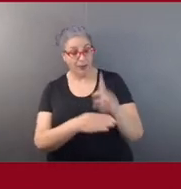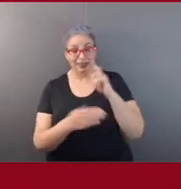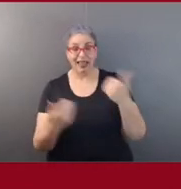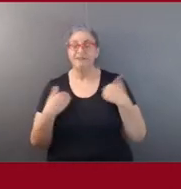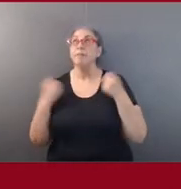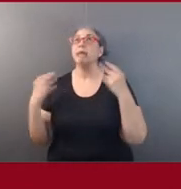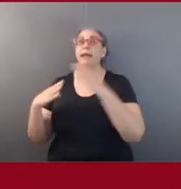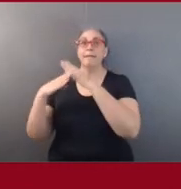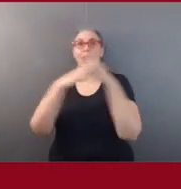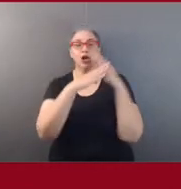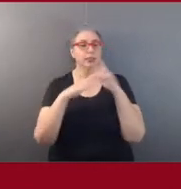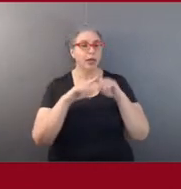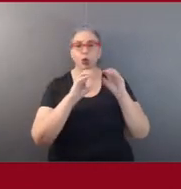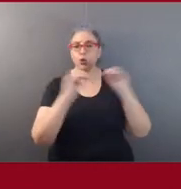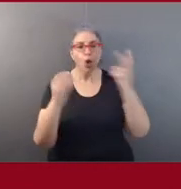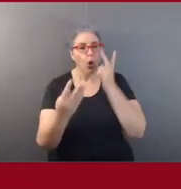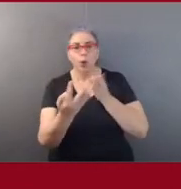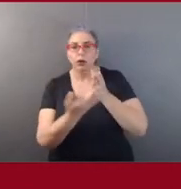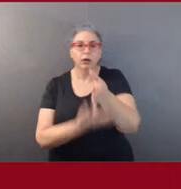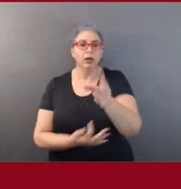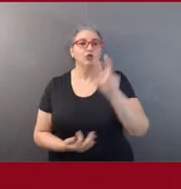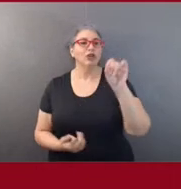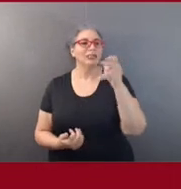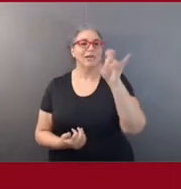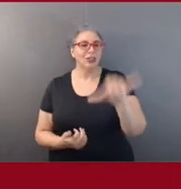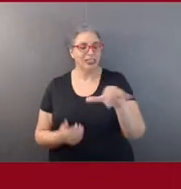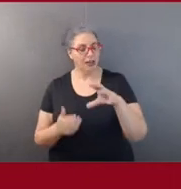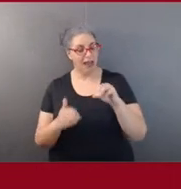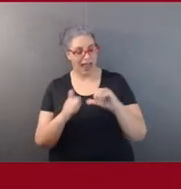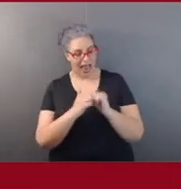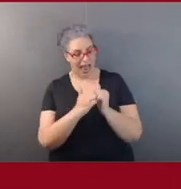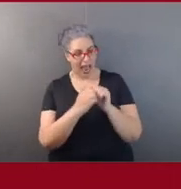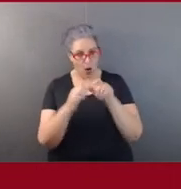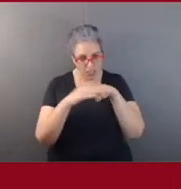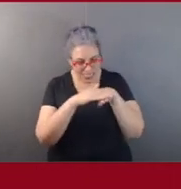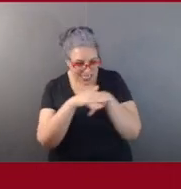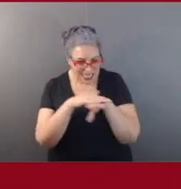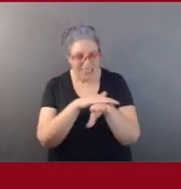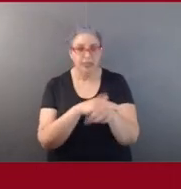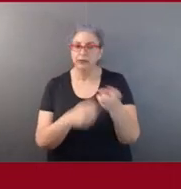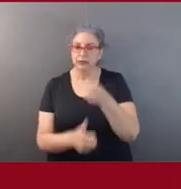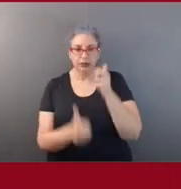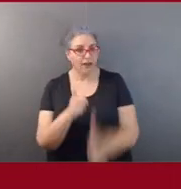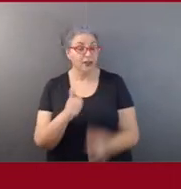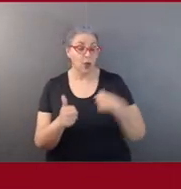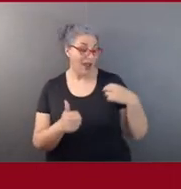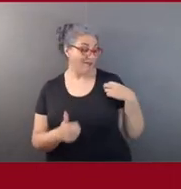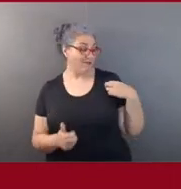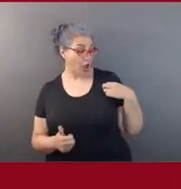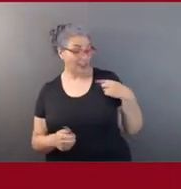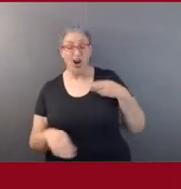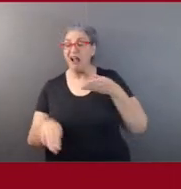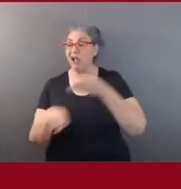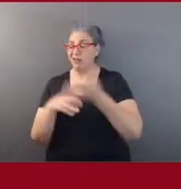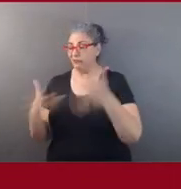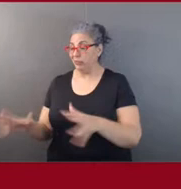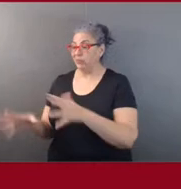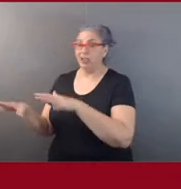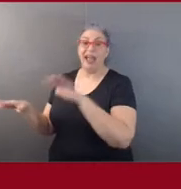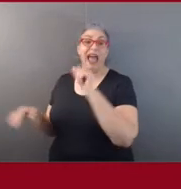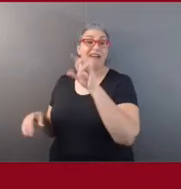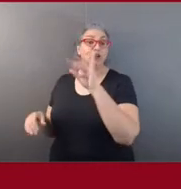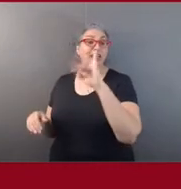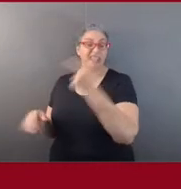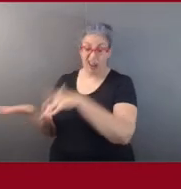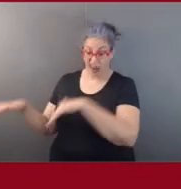lot of barriers and no transparency on how to get your way in. And so I volunteered after I left advertising to